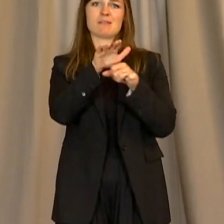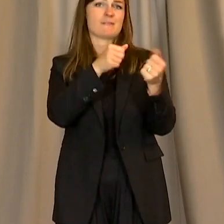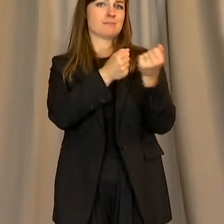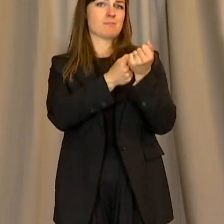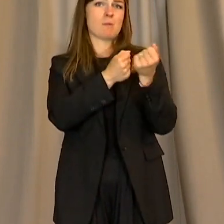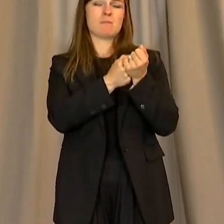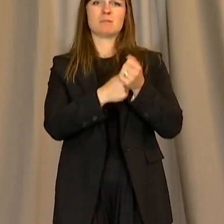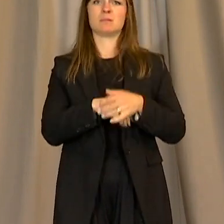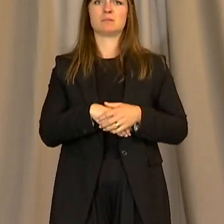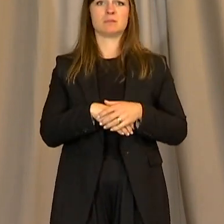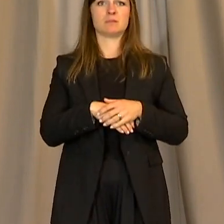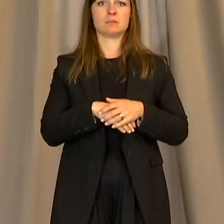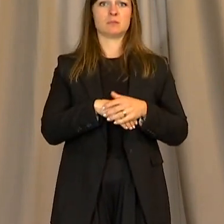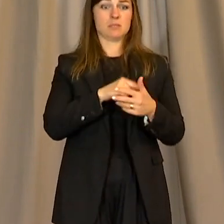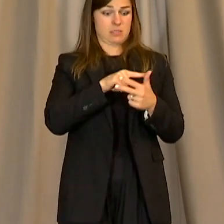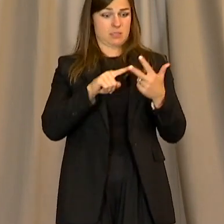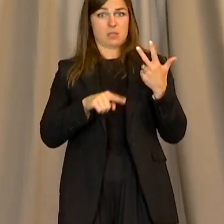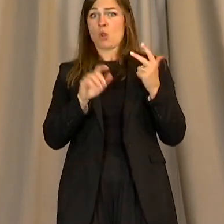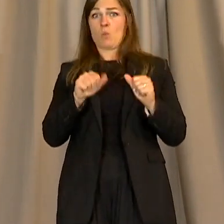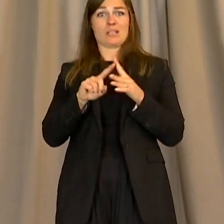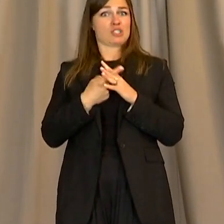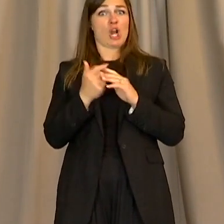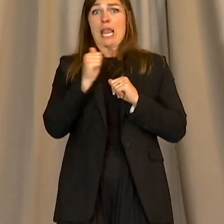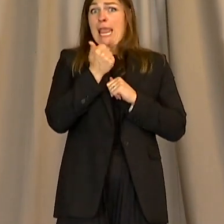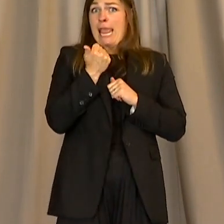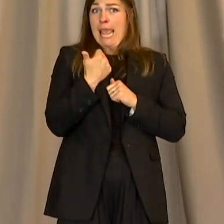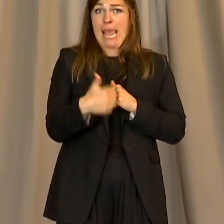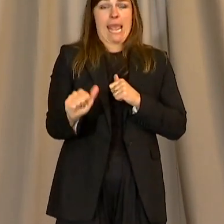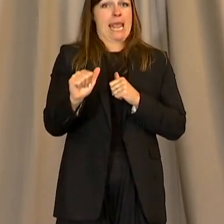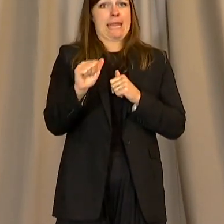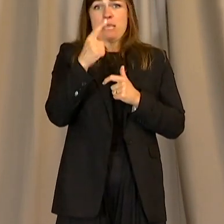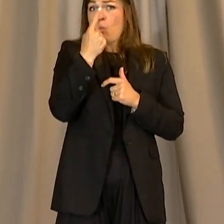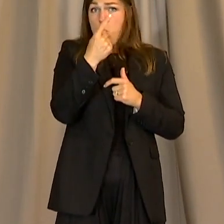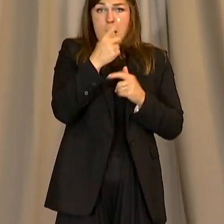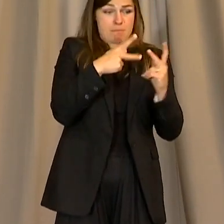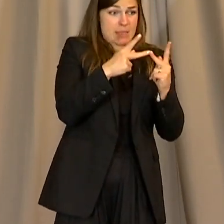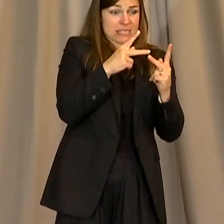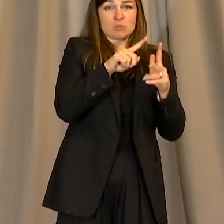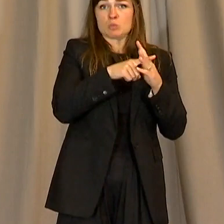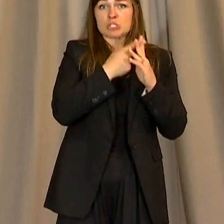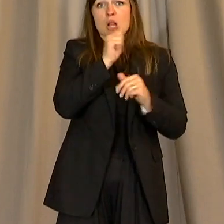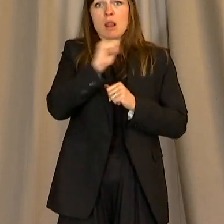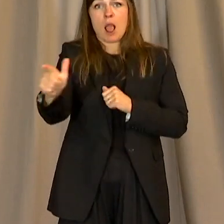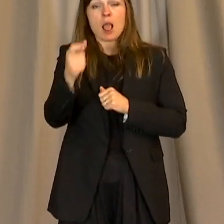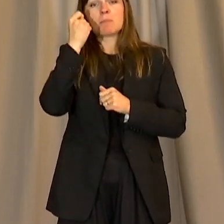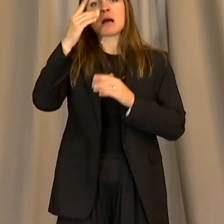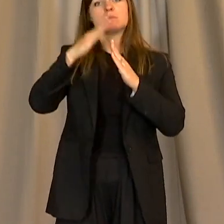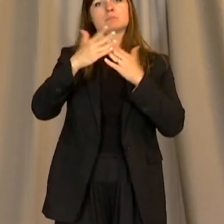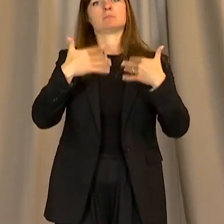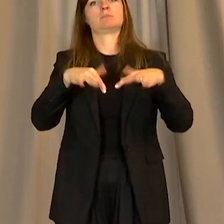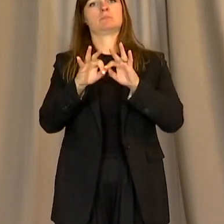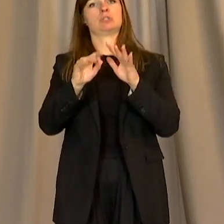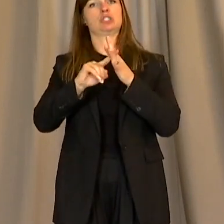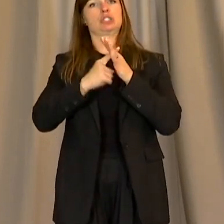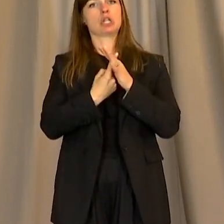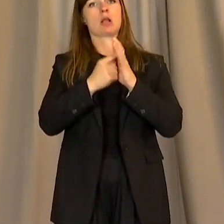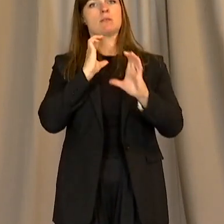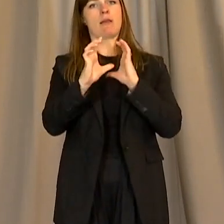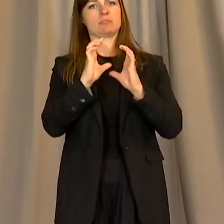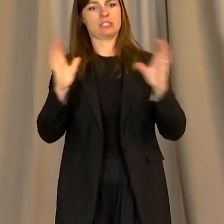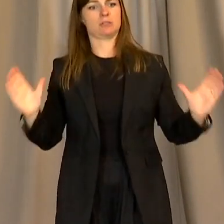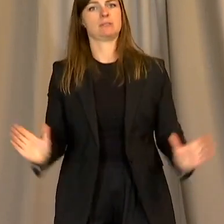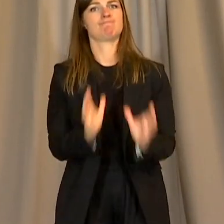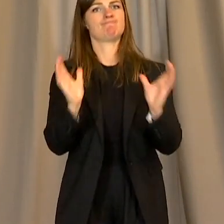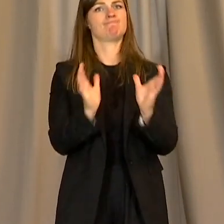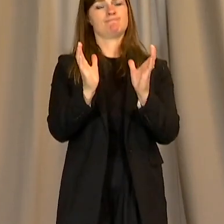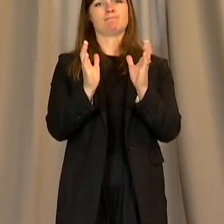in any of those places, we can start in all of those places, but I think the key is to start the conversations and to push them hard.